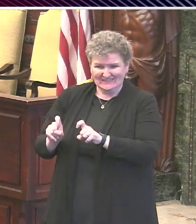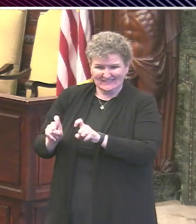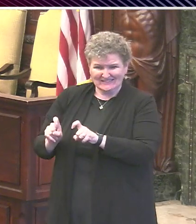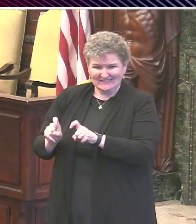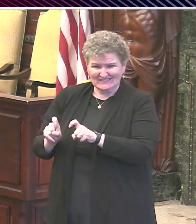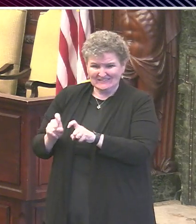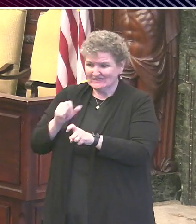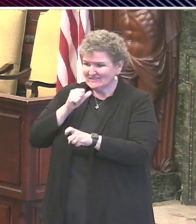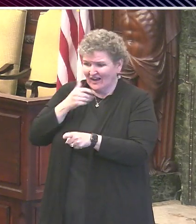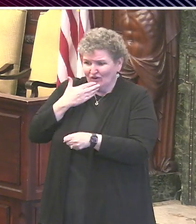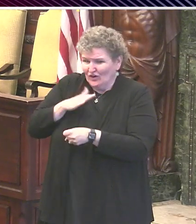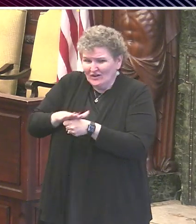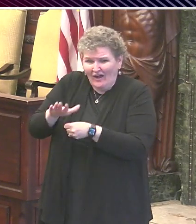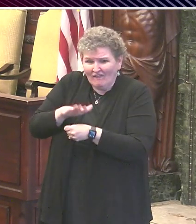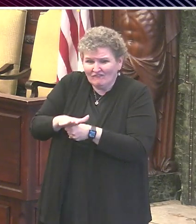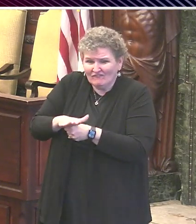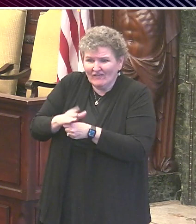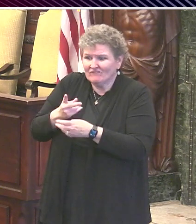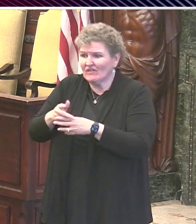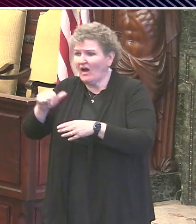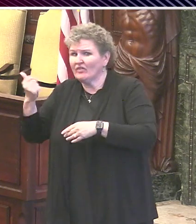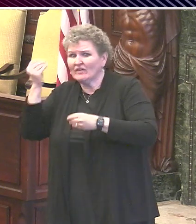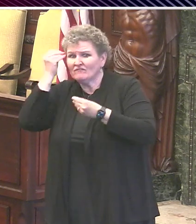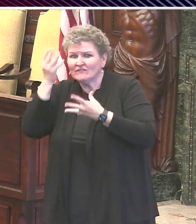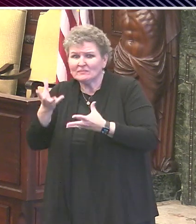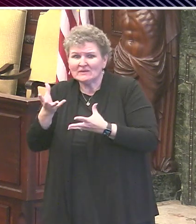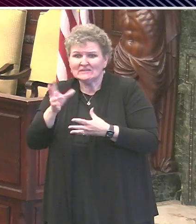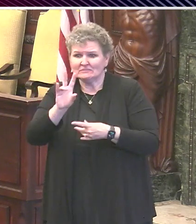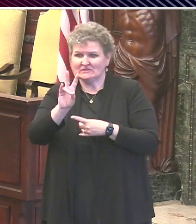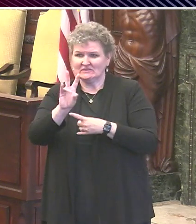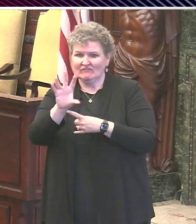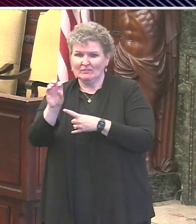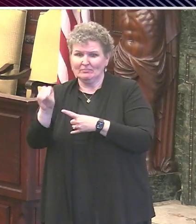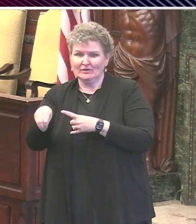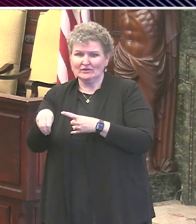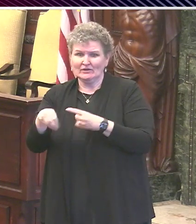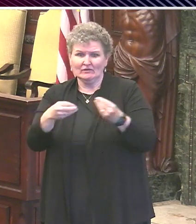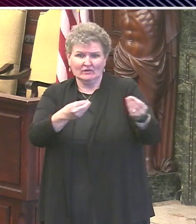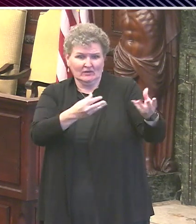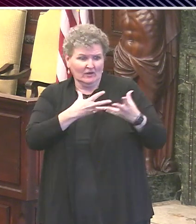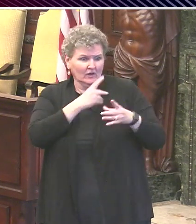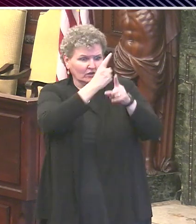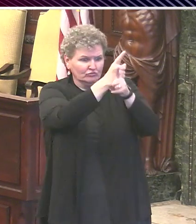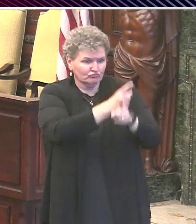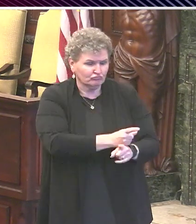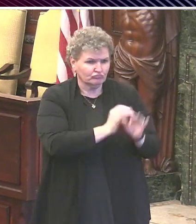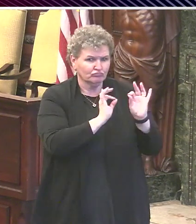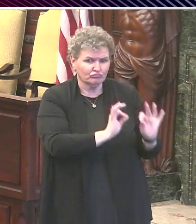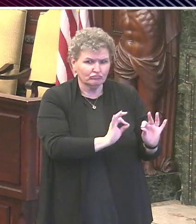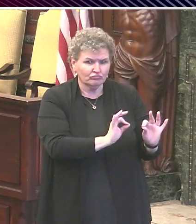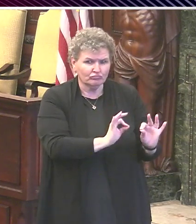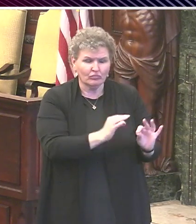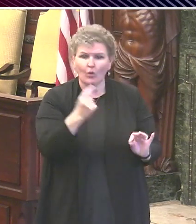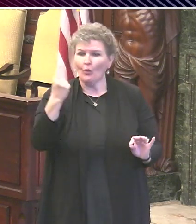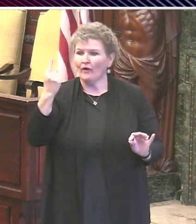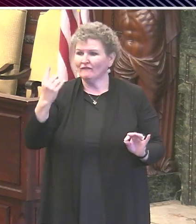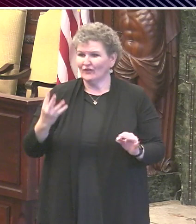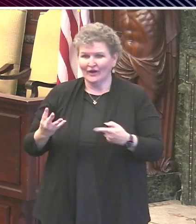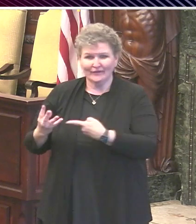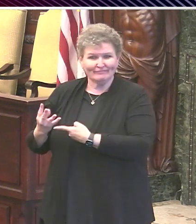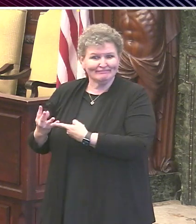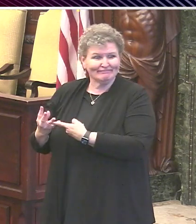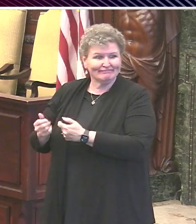but it is possible that our view of what's happened in the past few days is somewhat thrown off by just that delay.